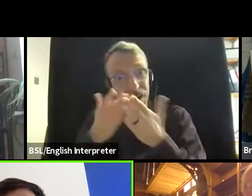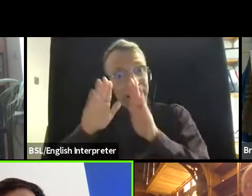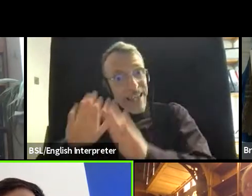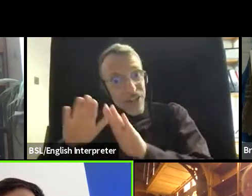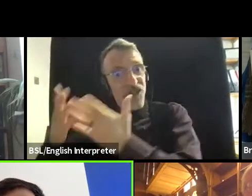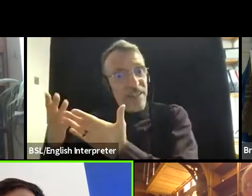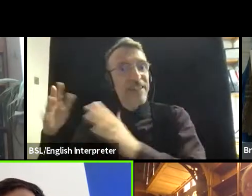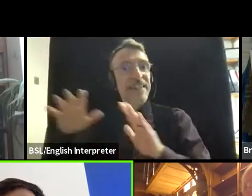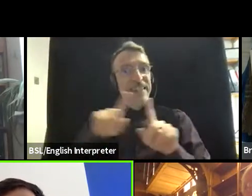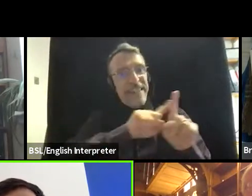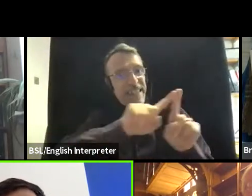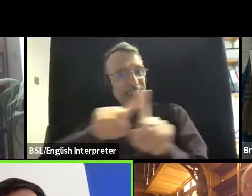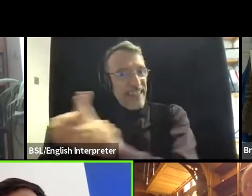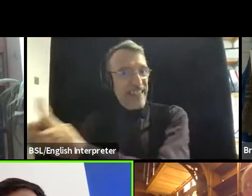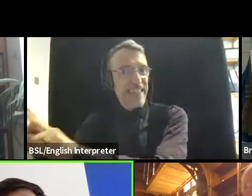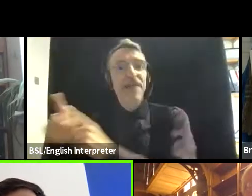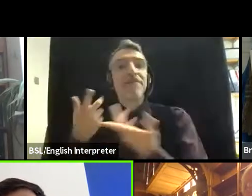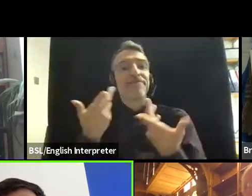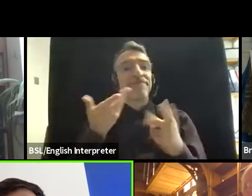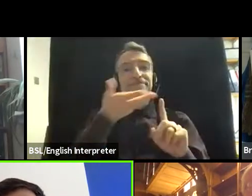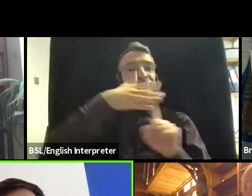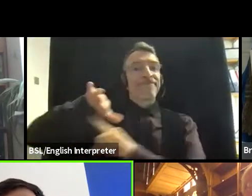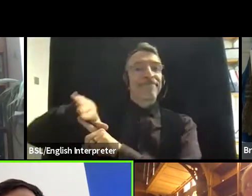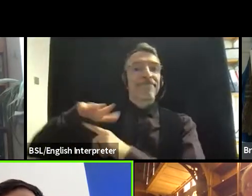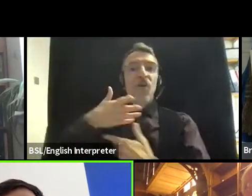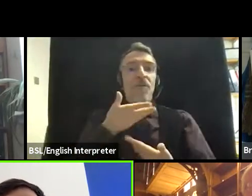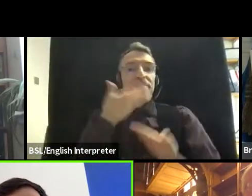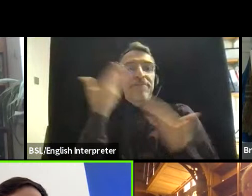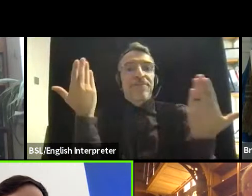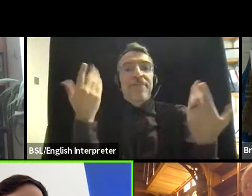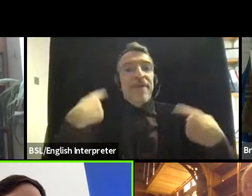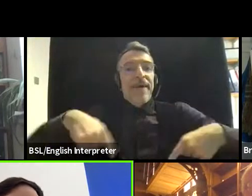belief, they are denied this capacity,